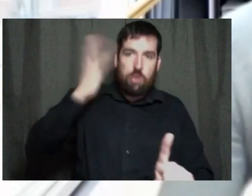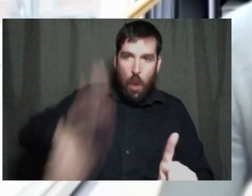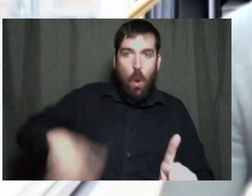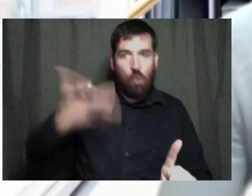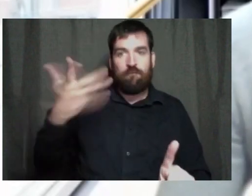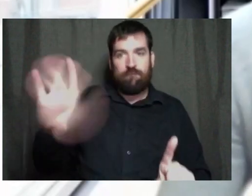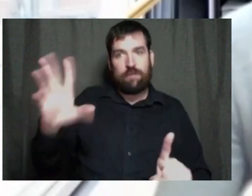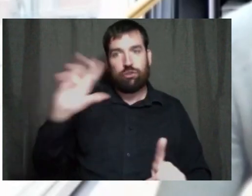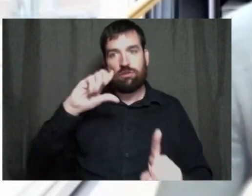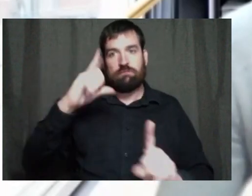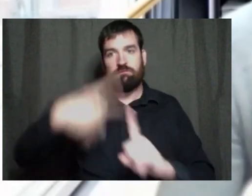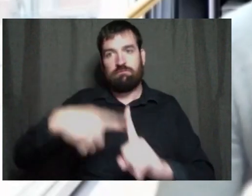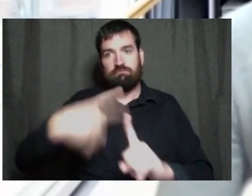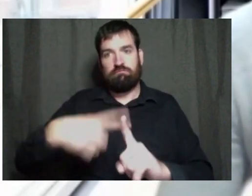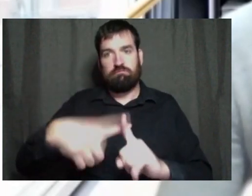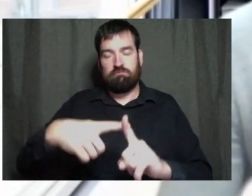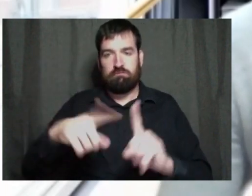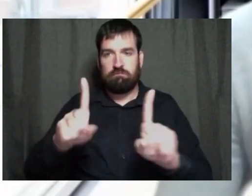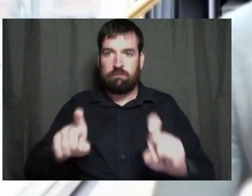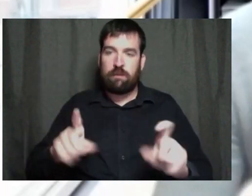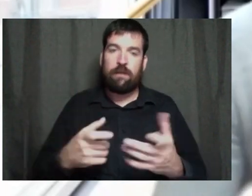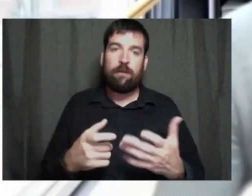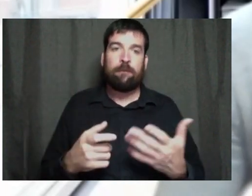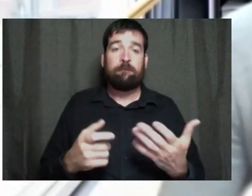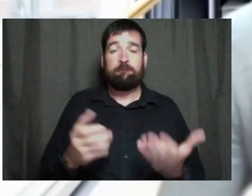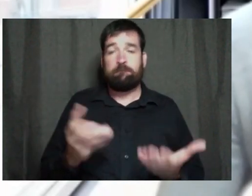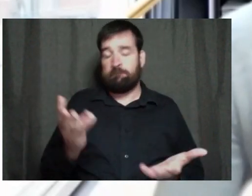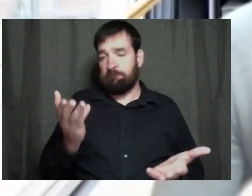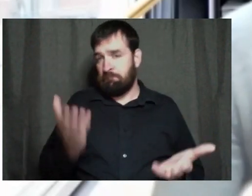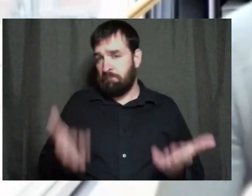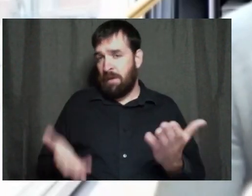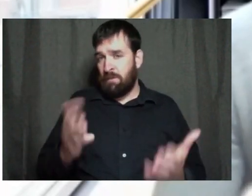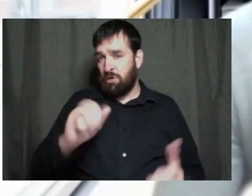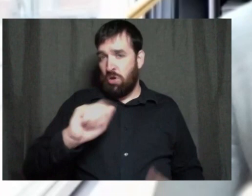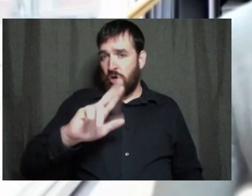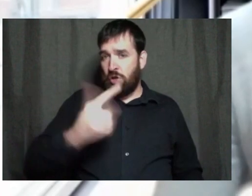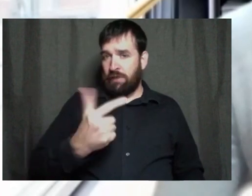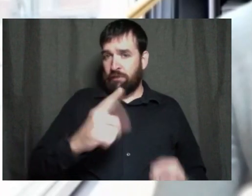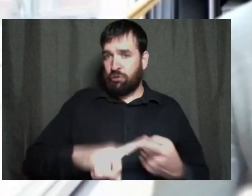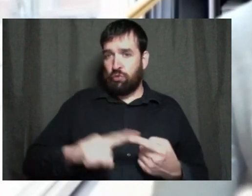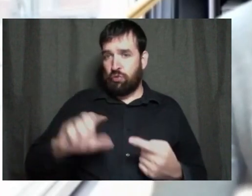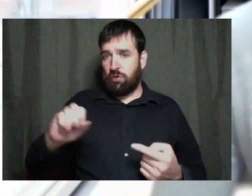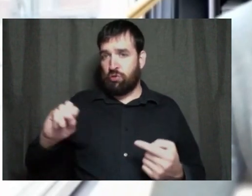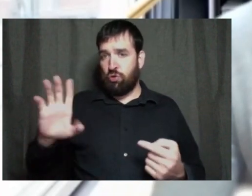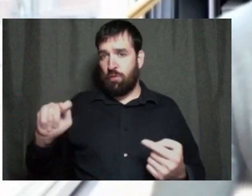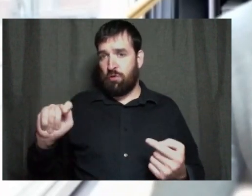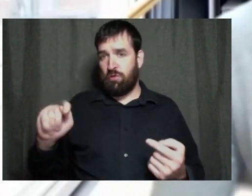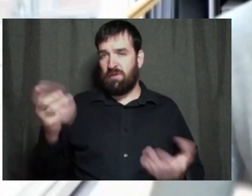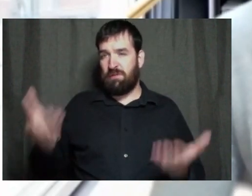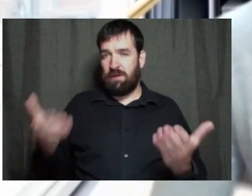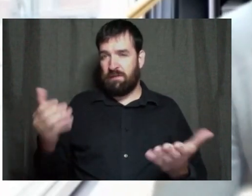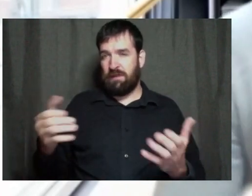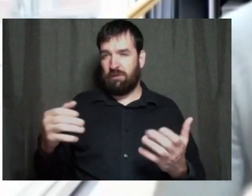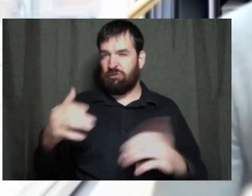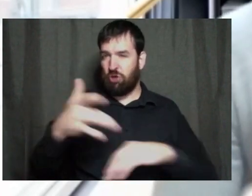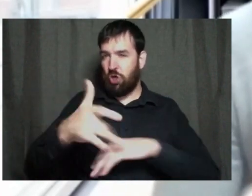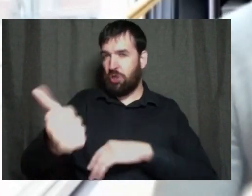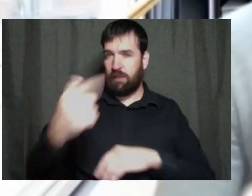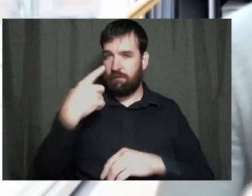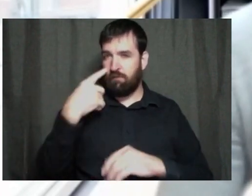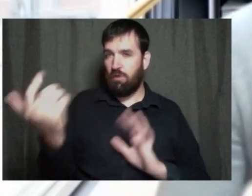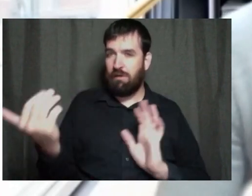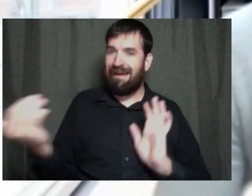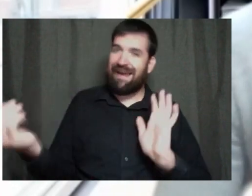previously, I think it might be August, October, it might be a little early for a real reoccurrence. And